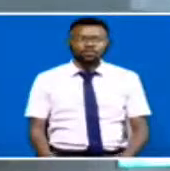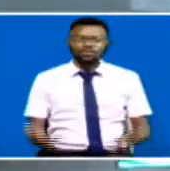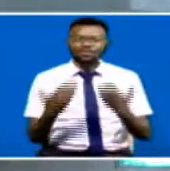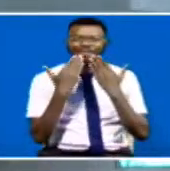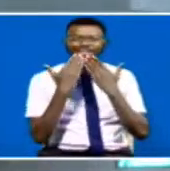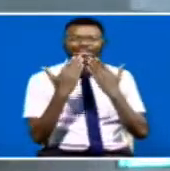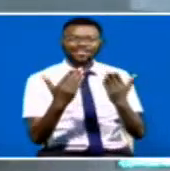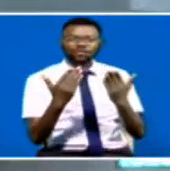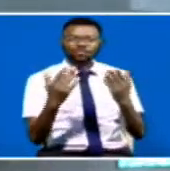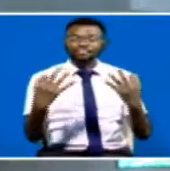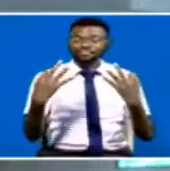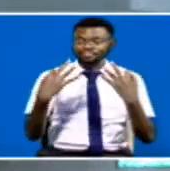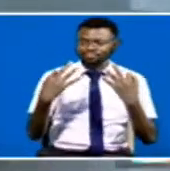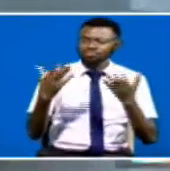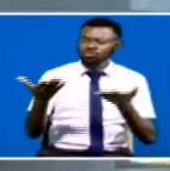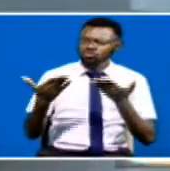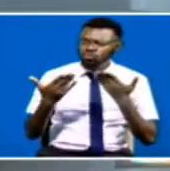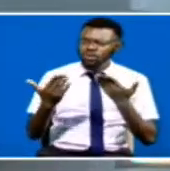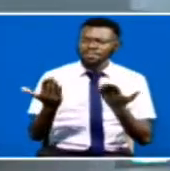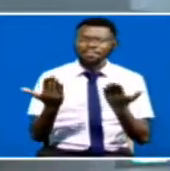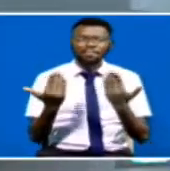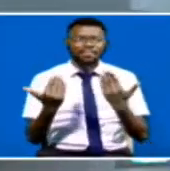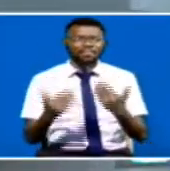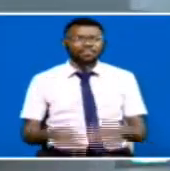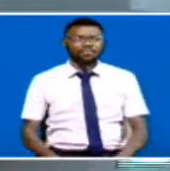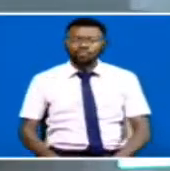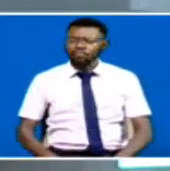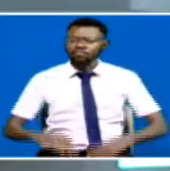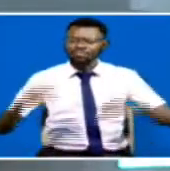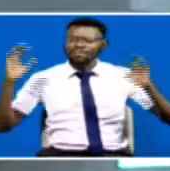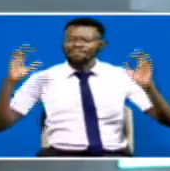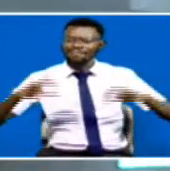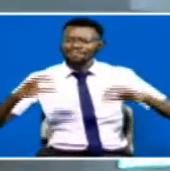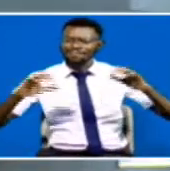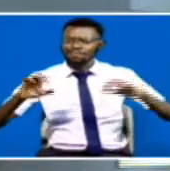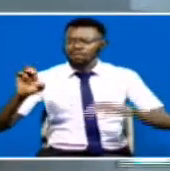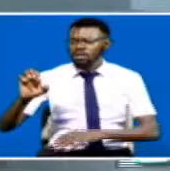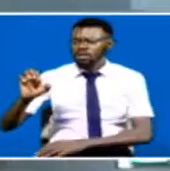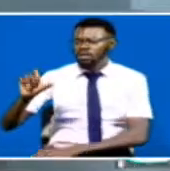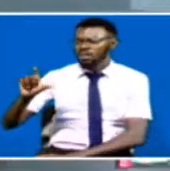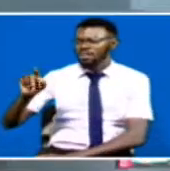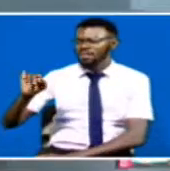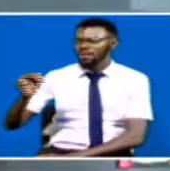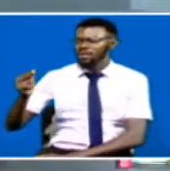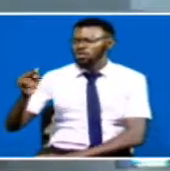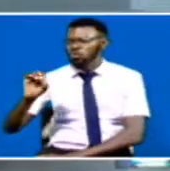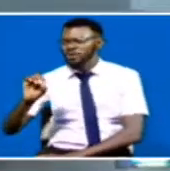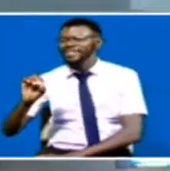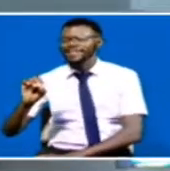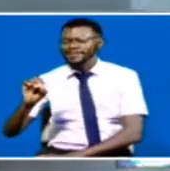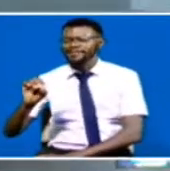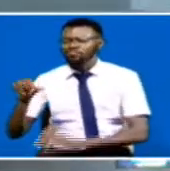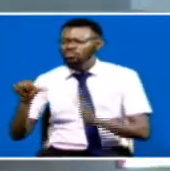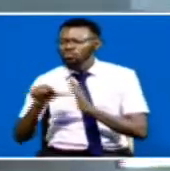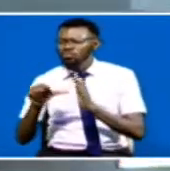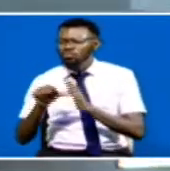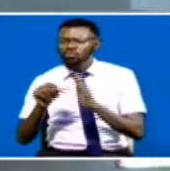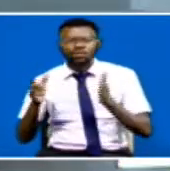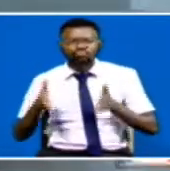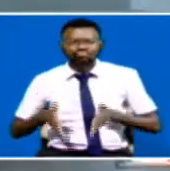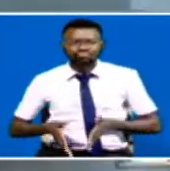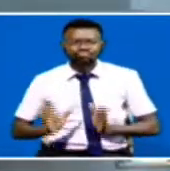Thank you for watching and welcome back. The impact of El Nino has disrupted reproductive health services, exposing over